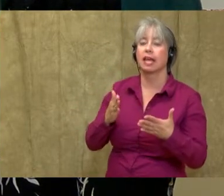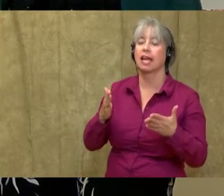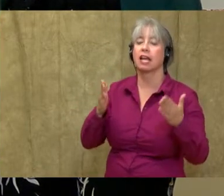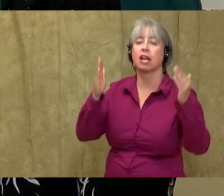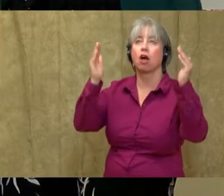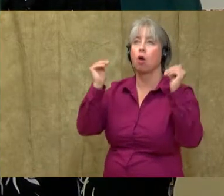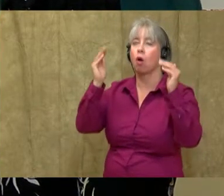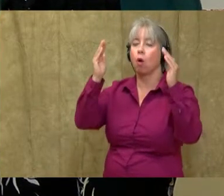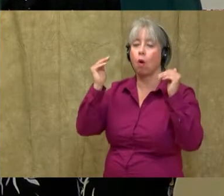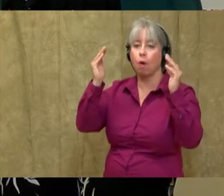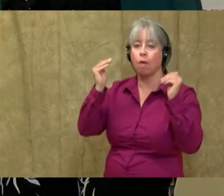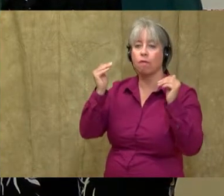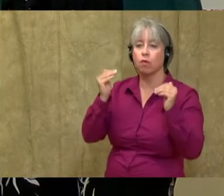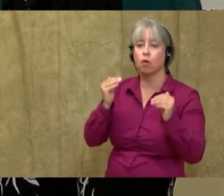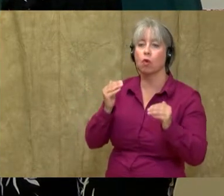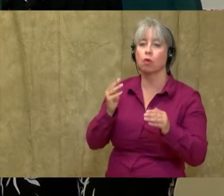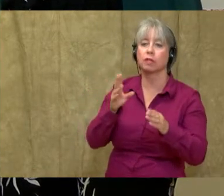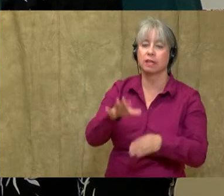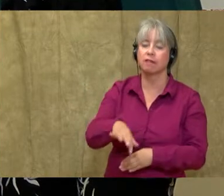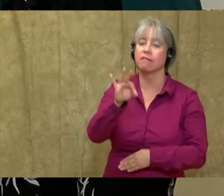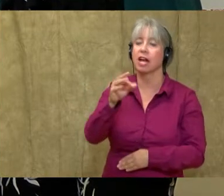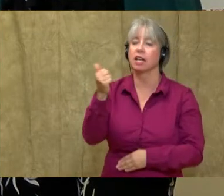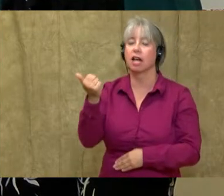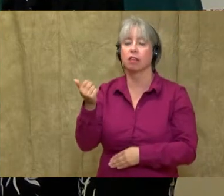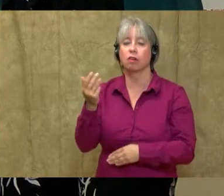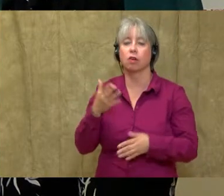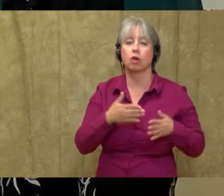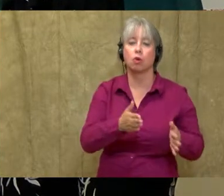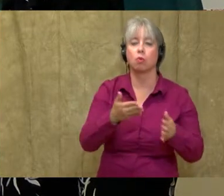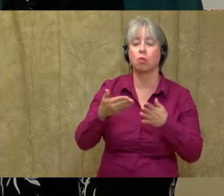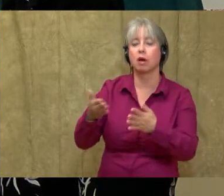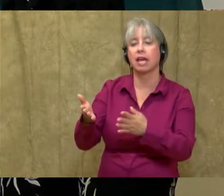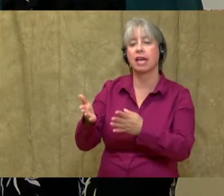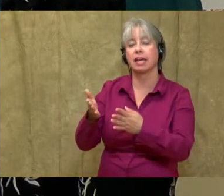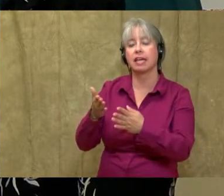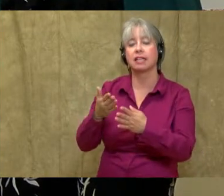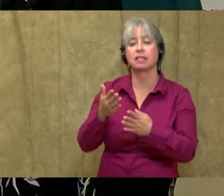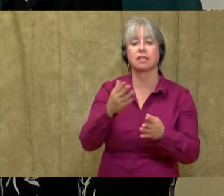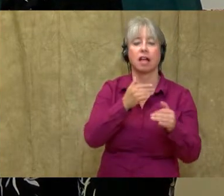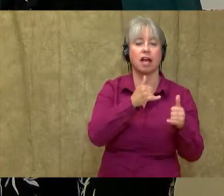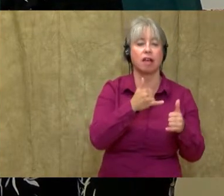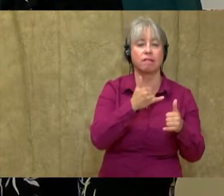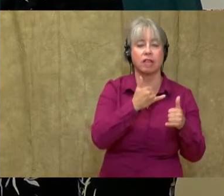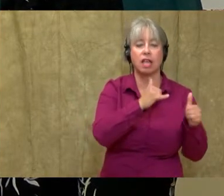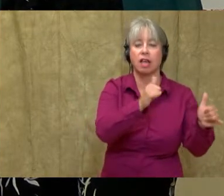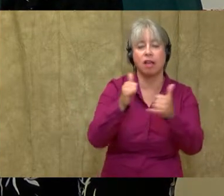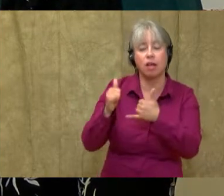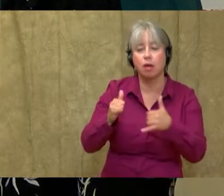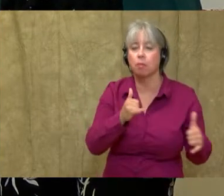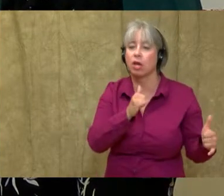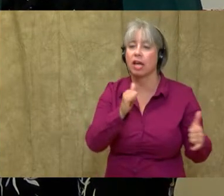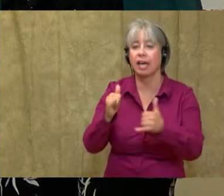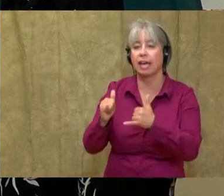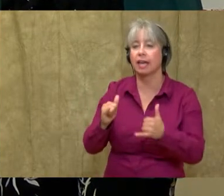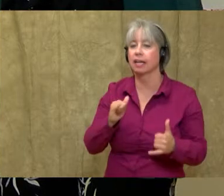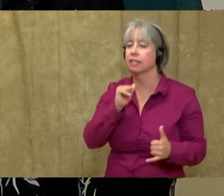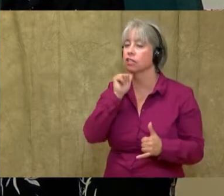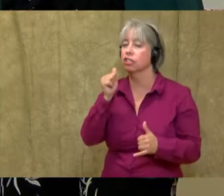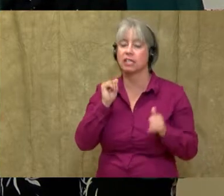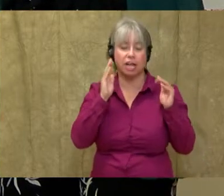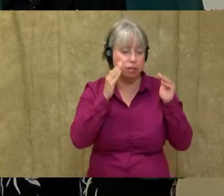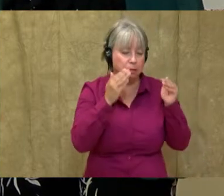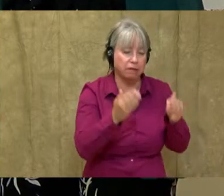she can find other ways to play while at home. She talks about playing with bugs. She says there's many other things that she can do, and she's not going to be focused